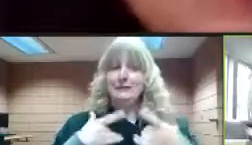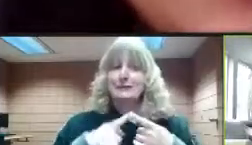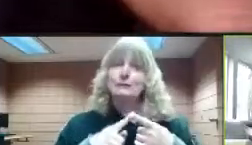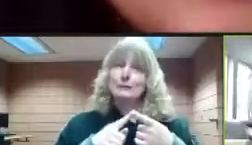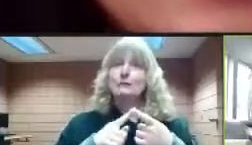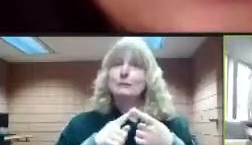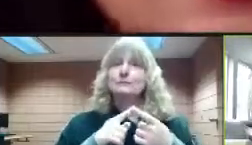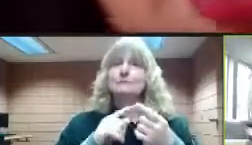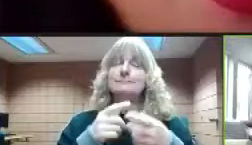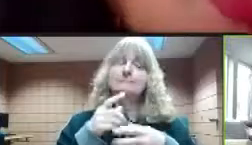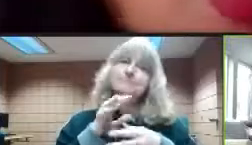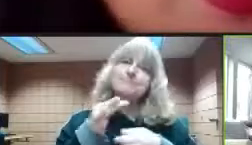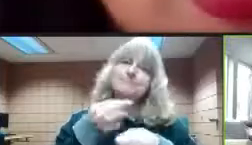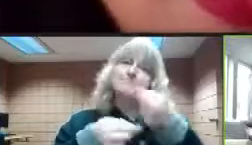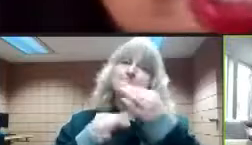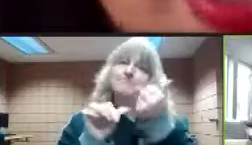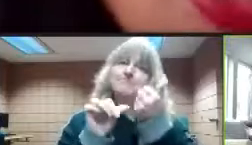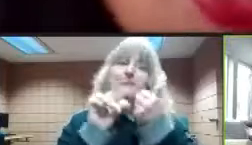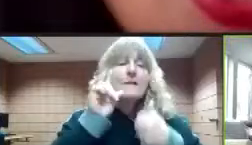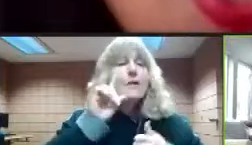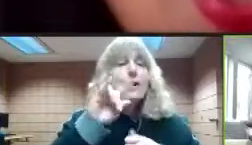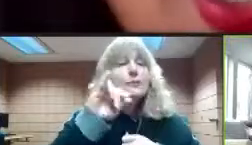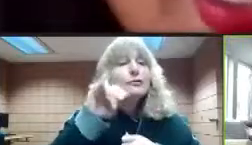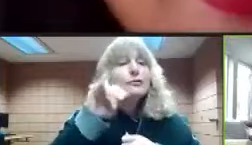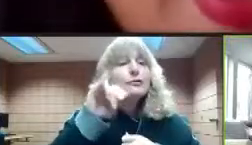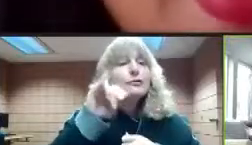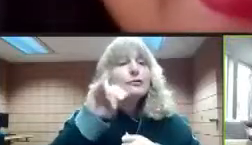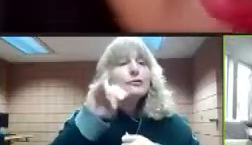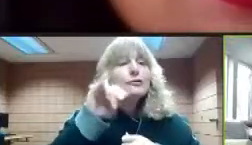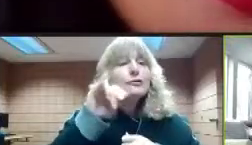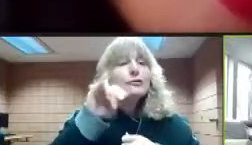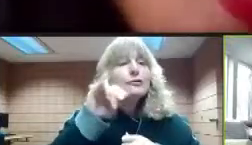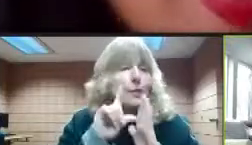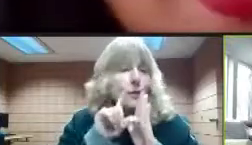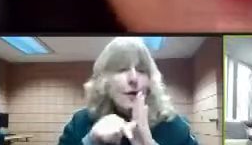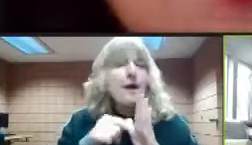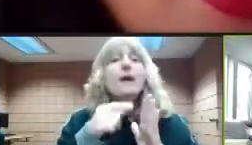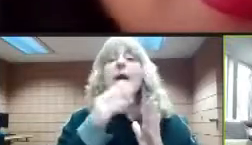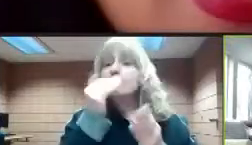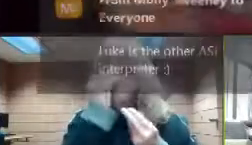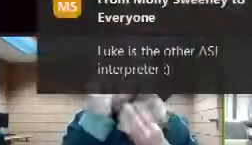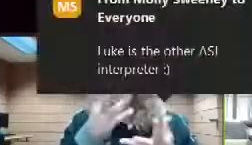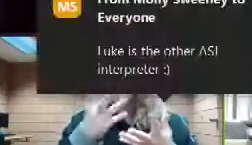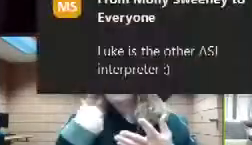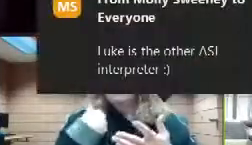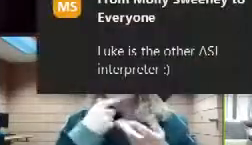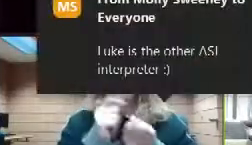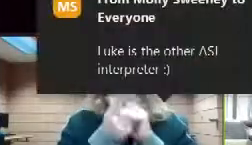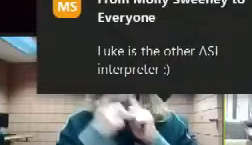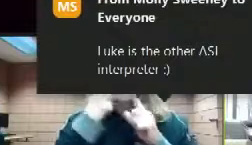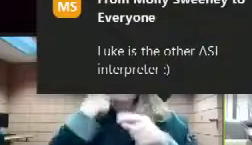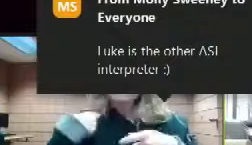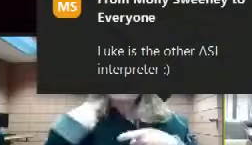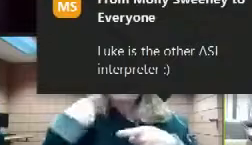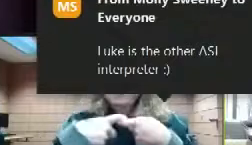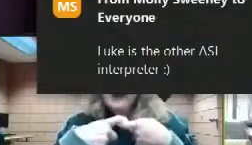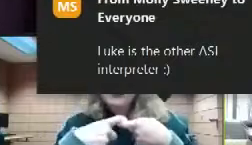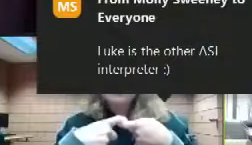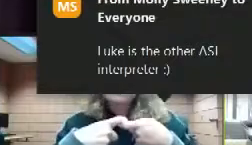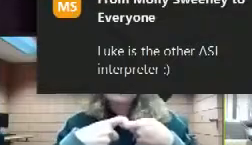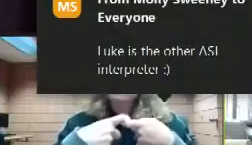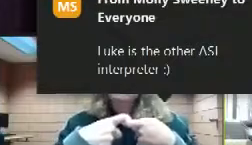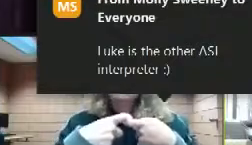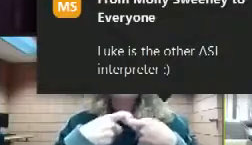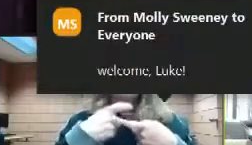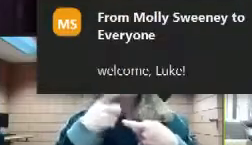we are translating the town hall to Spanish and ASL. So we want to give folks time to get on the right line